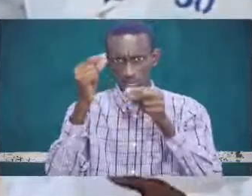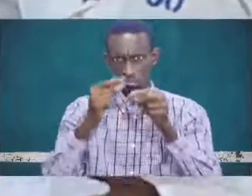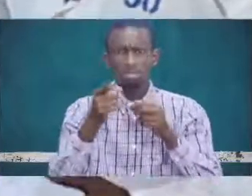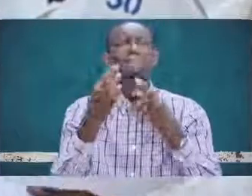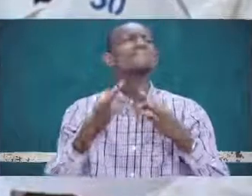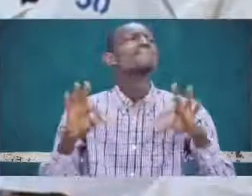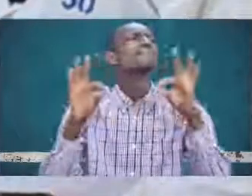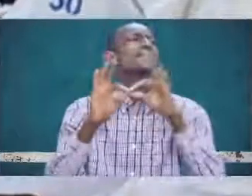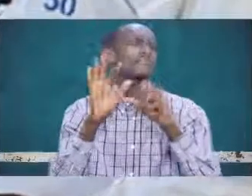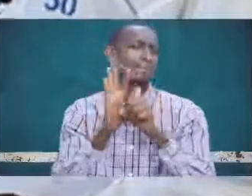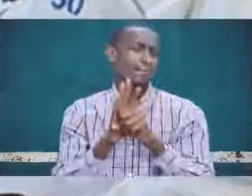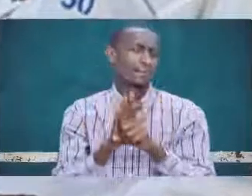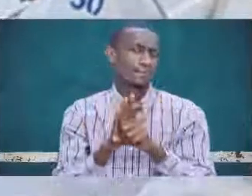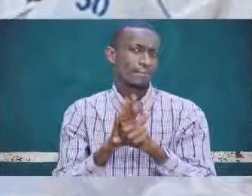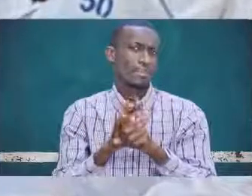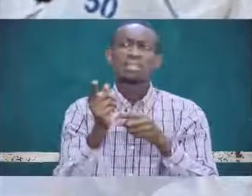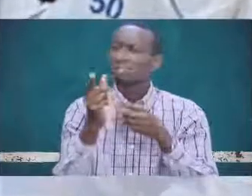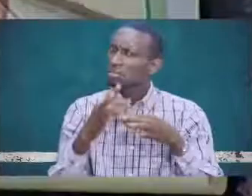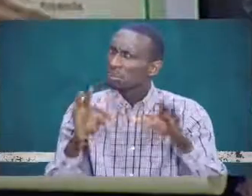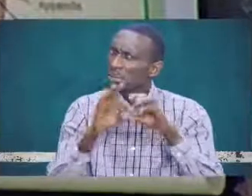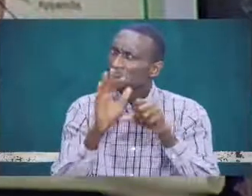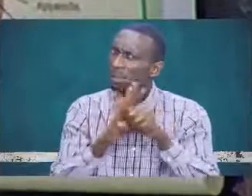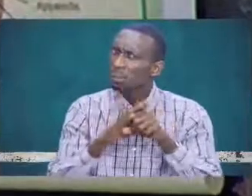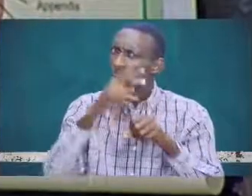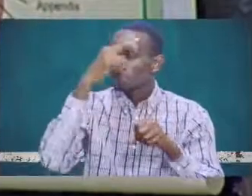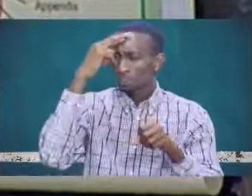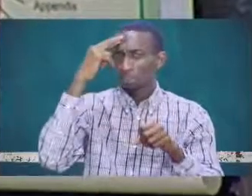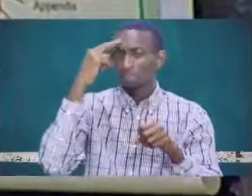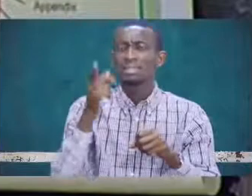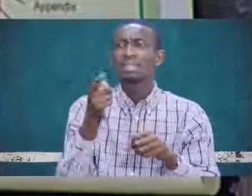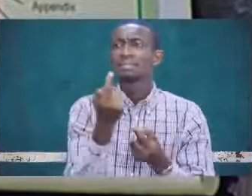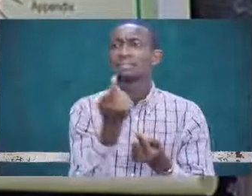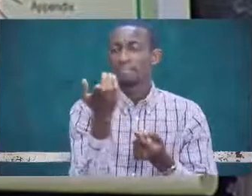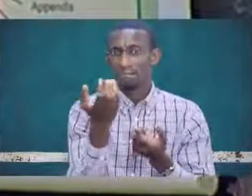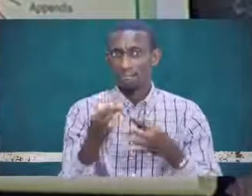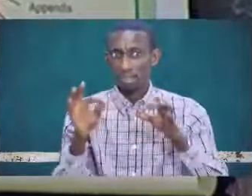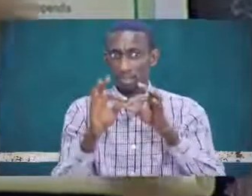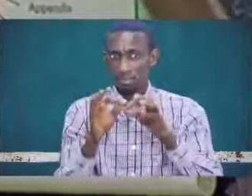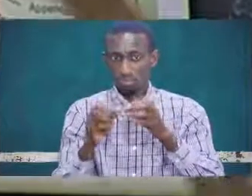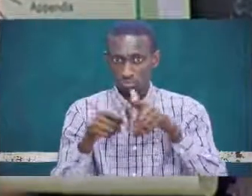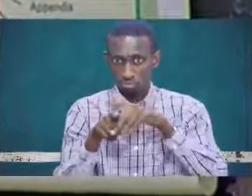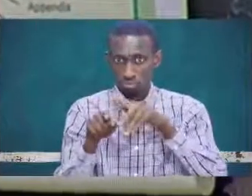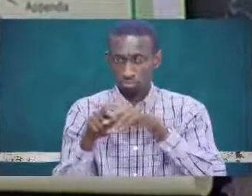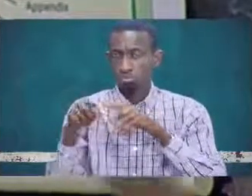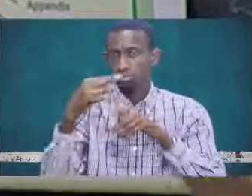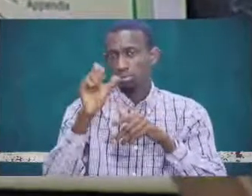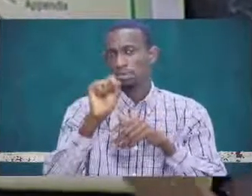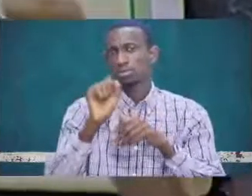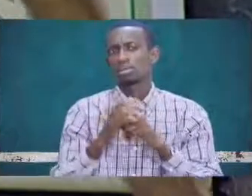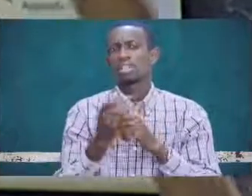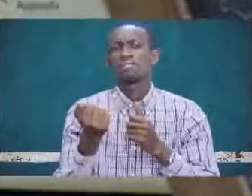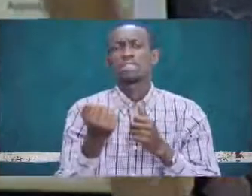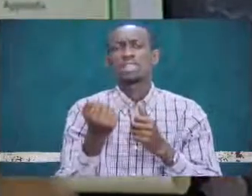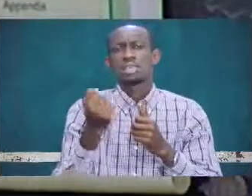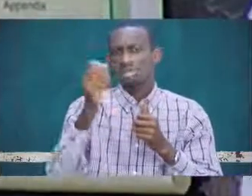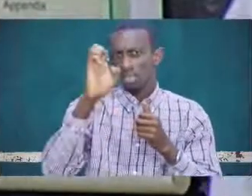are the one that produces what we call the gastric juice. And the gastric juice contains some enzymes and contains some of